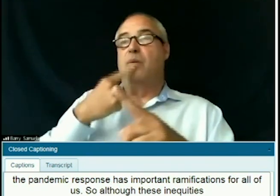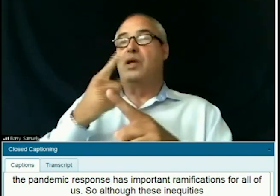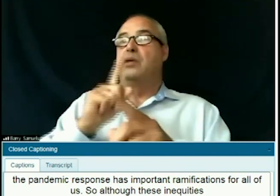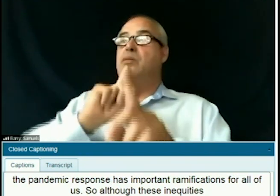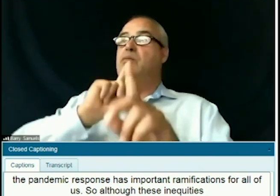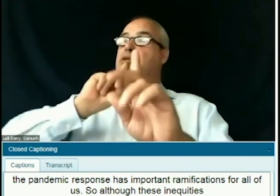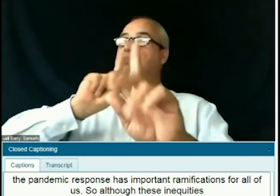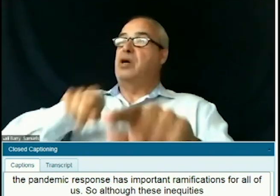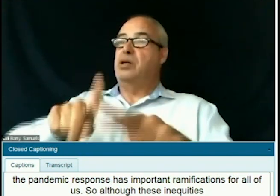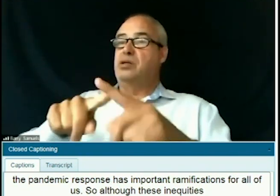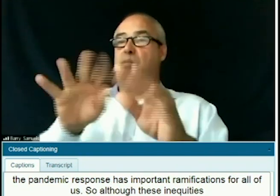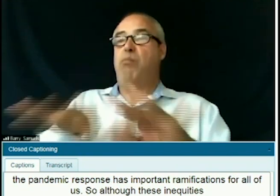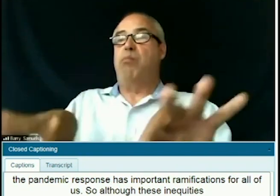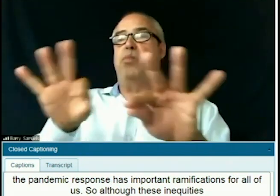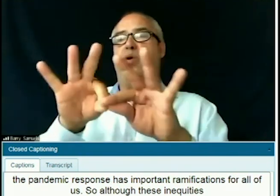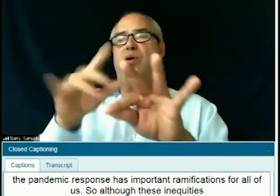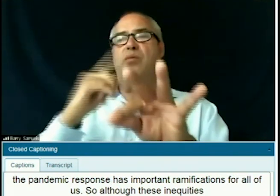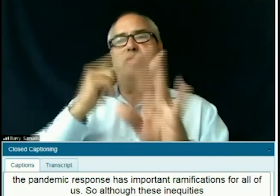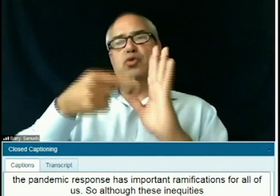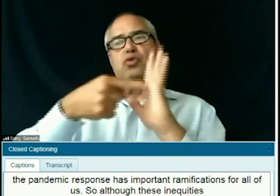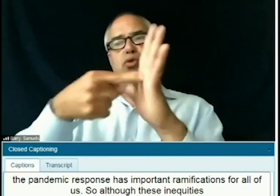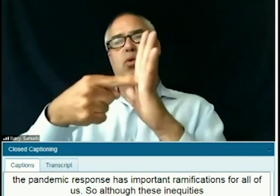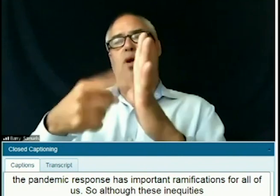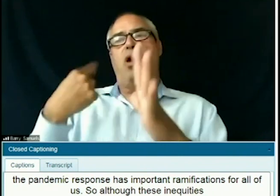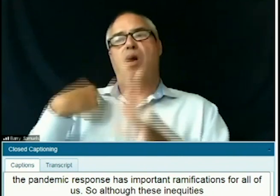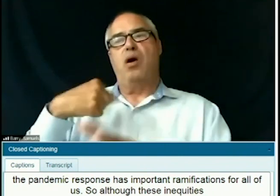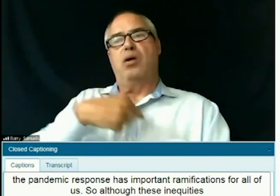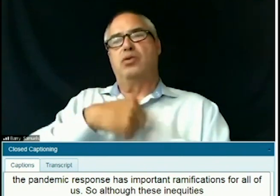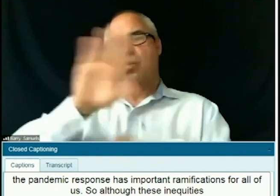important ramifications for all of us.